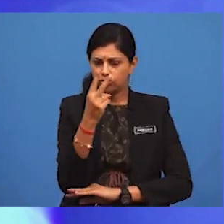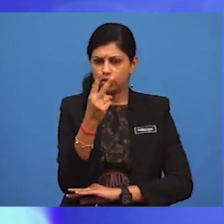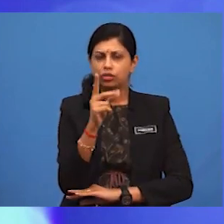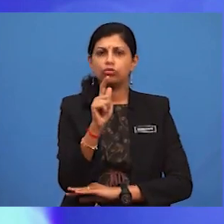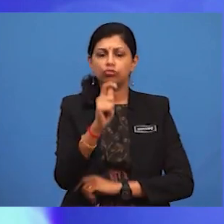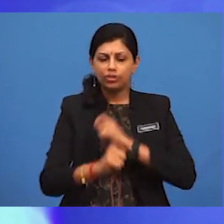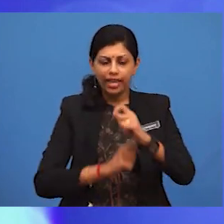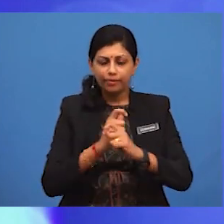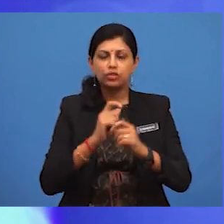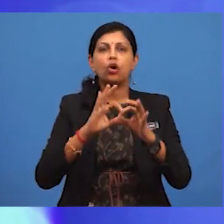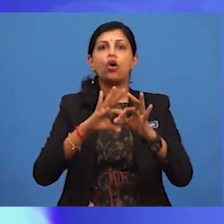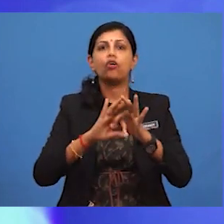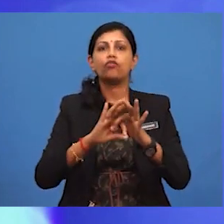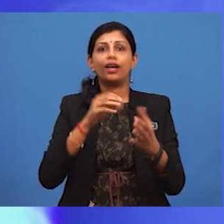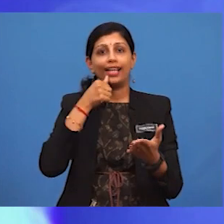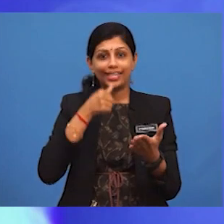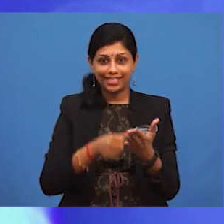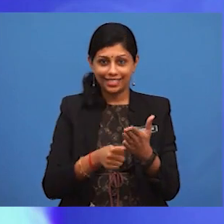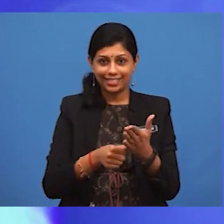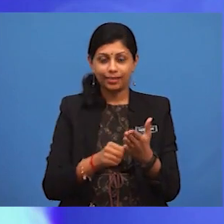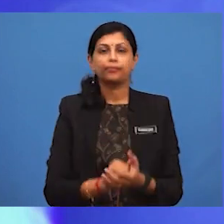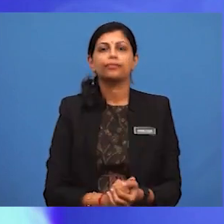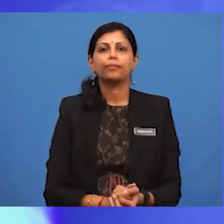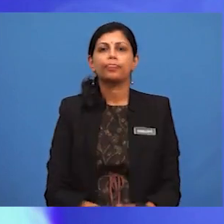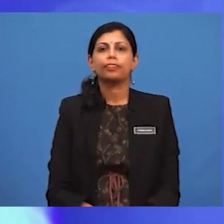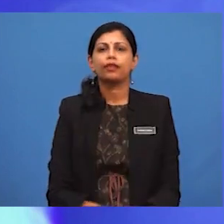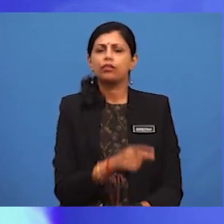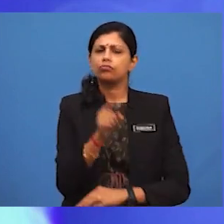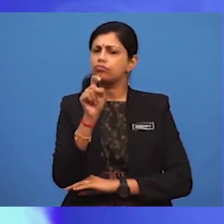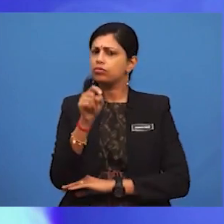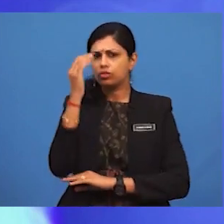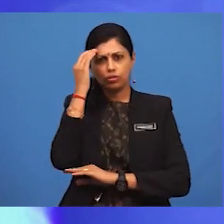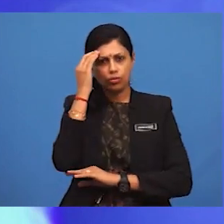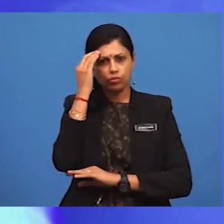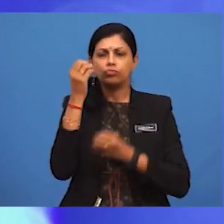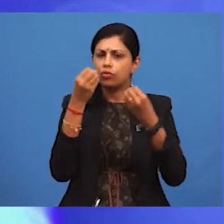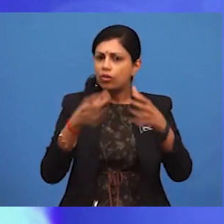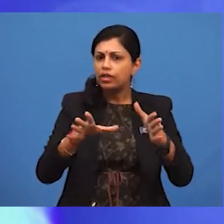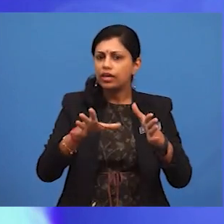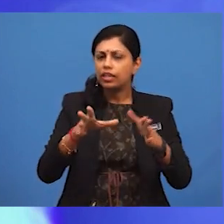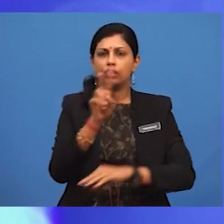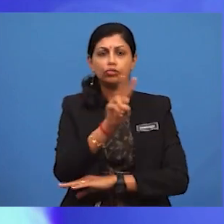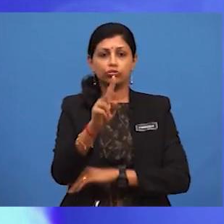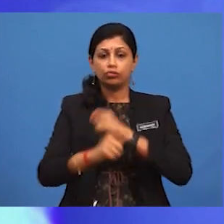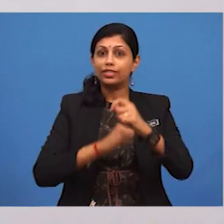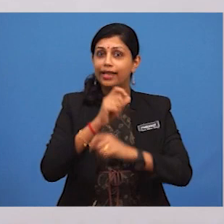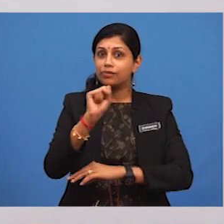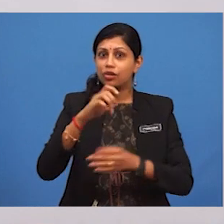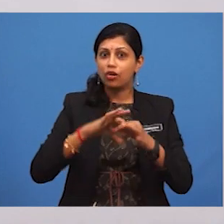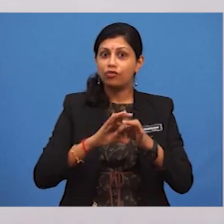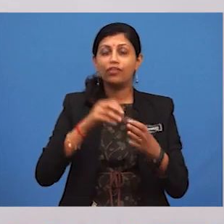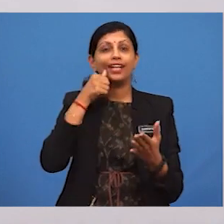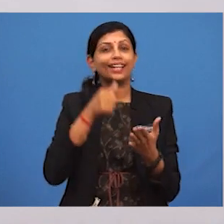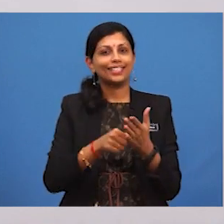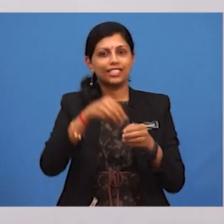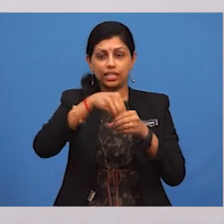of letters. I am very sure you have been taught the two types of letters in your school.